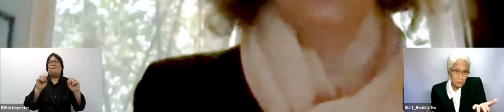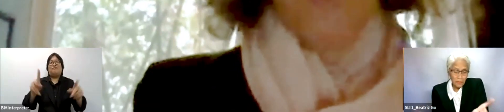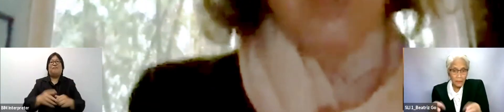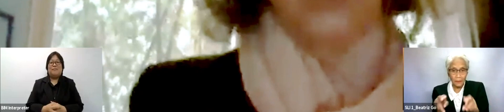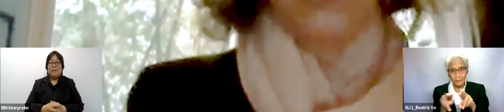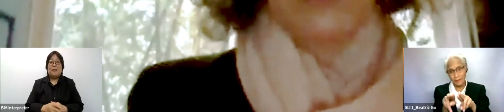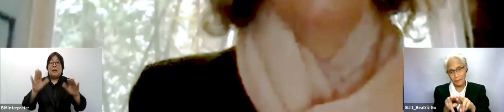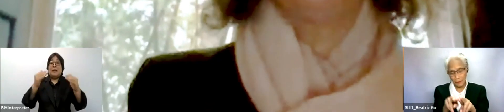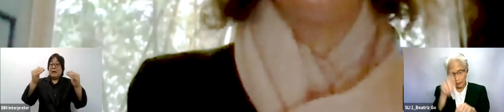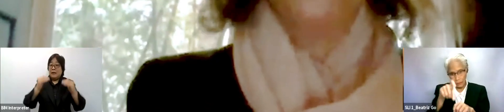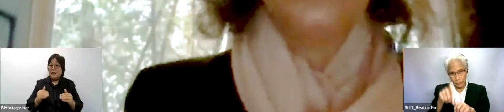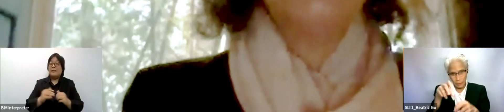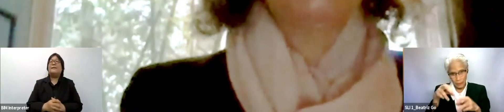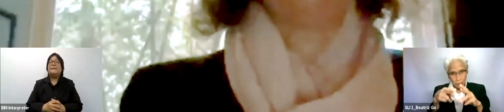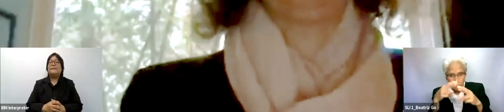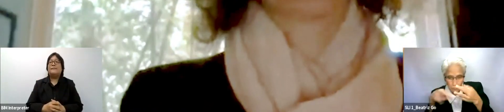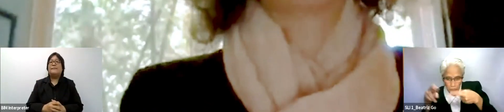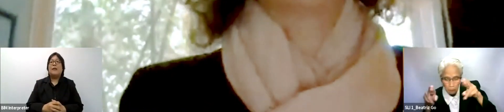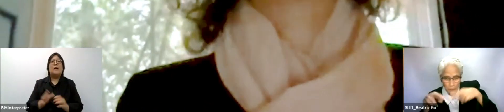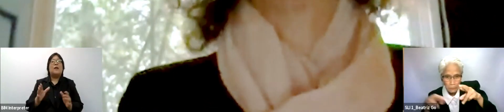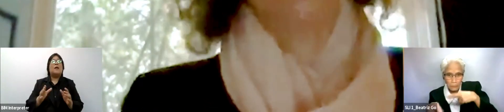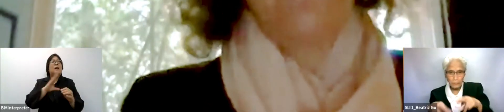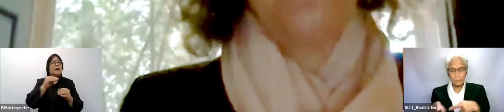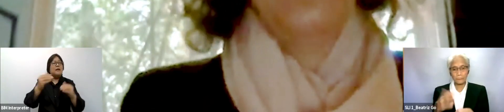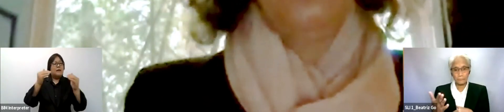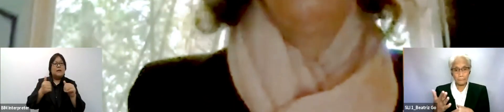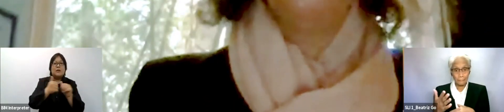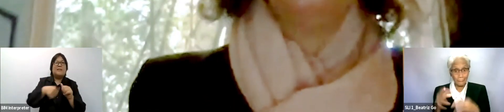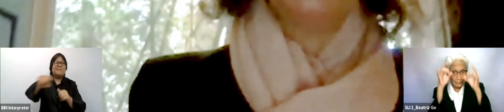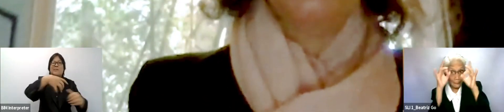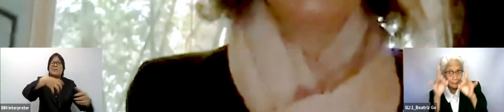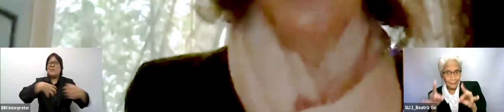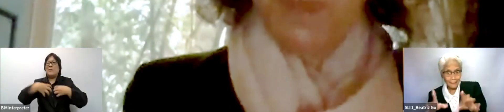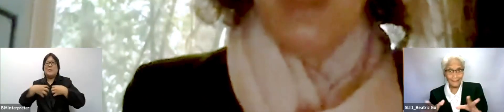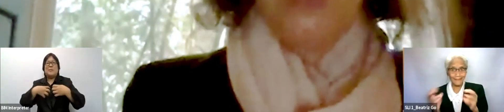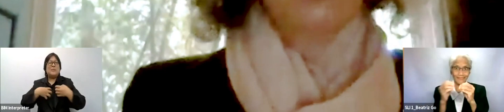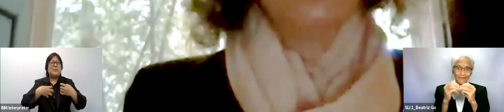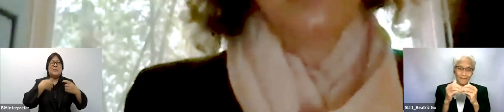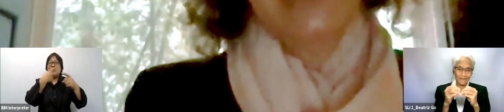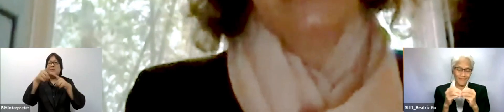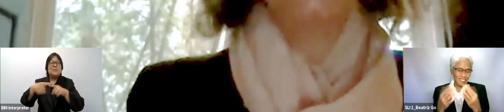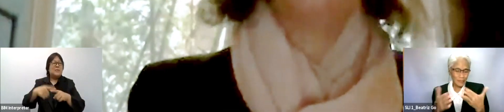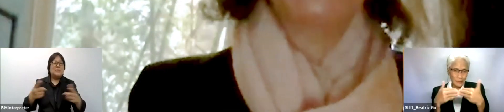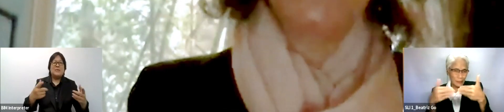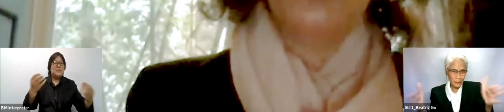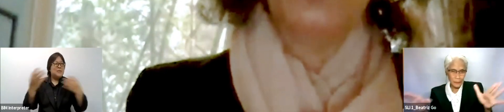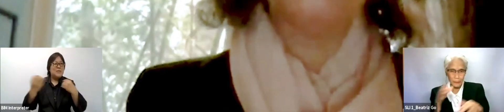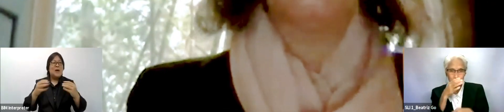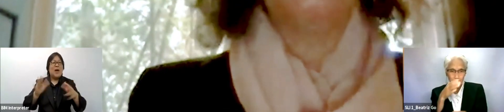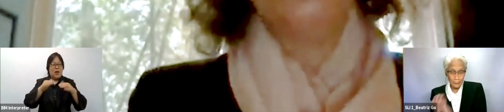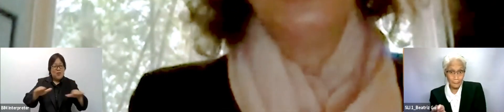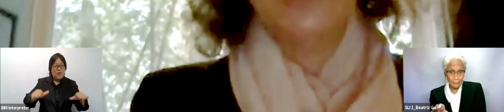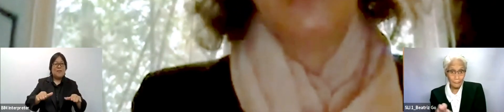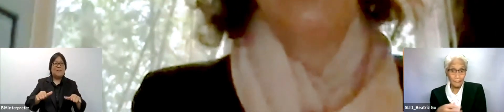that once trained with a specific setup, with specific equipment such as video linkage, waiting